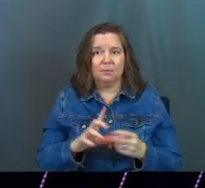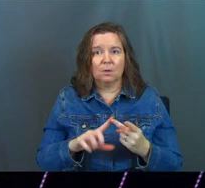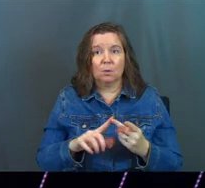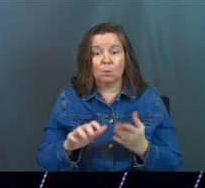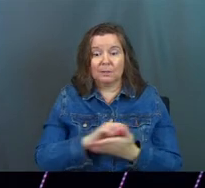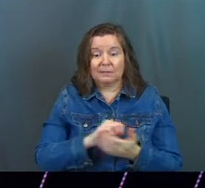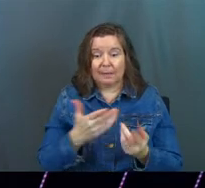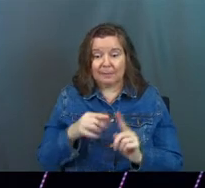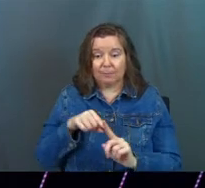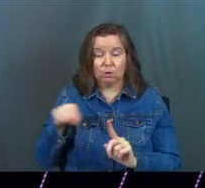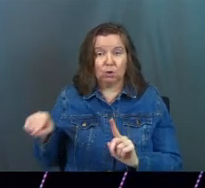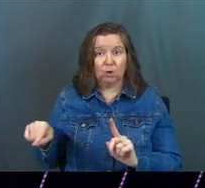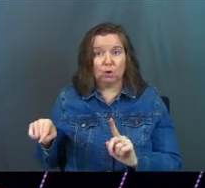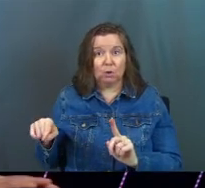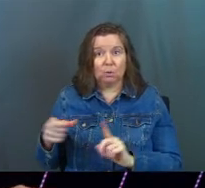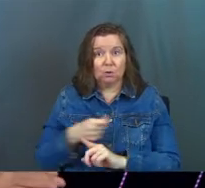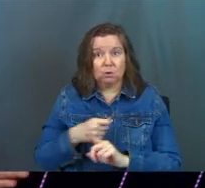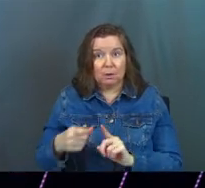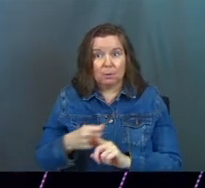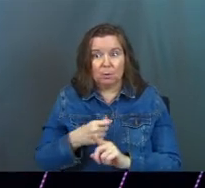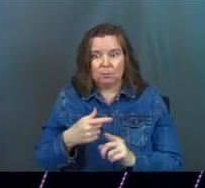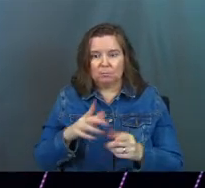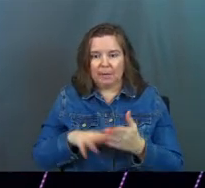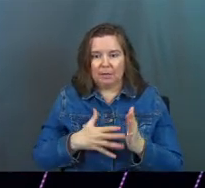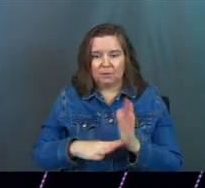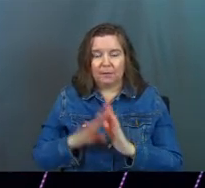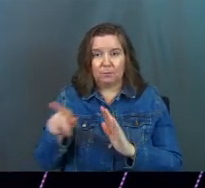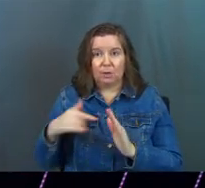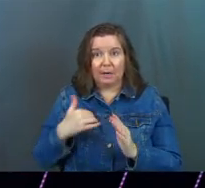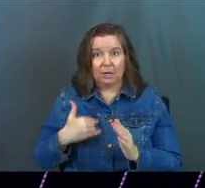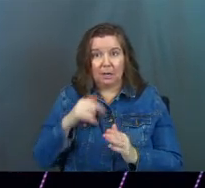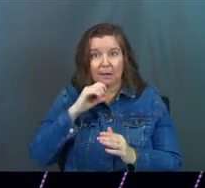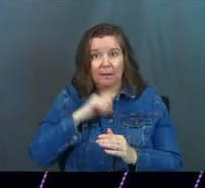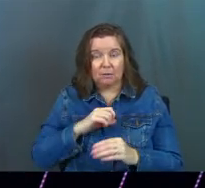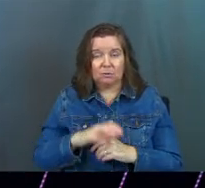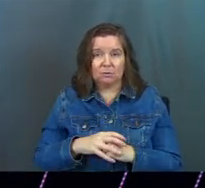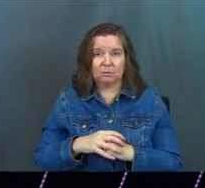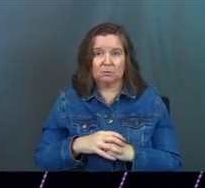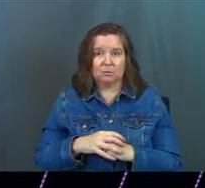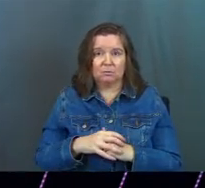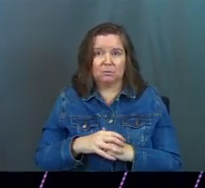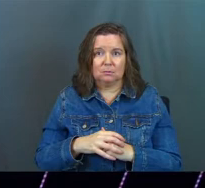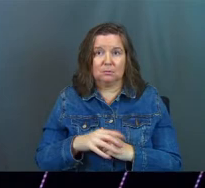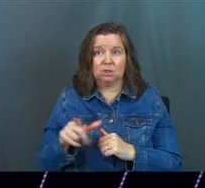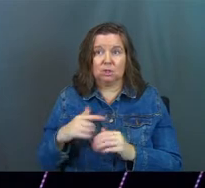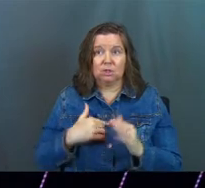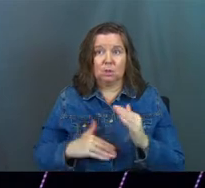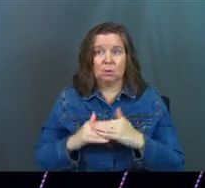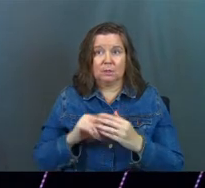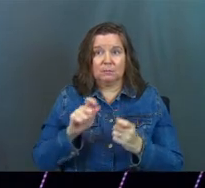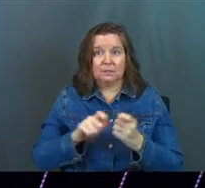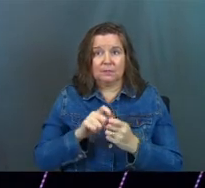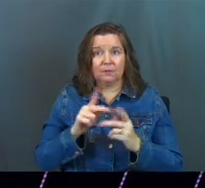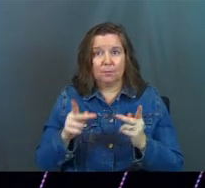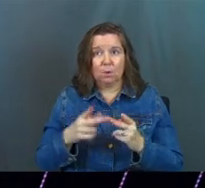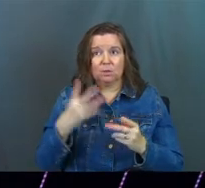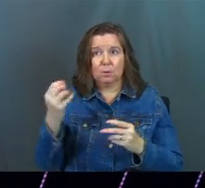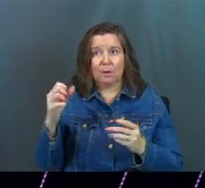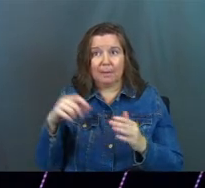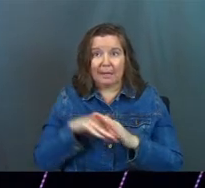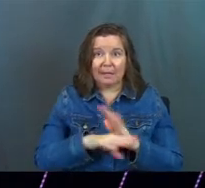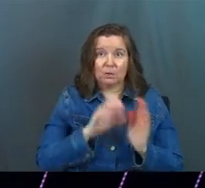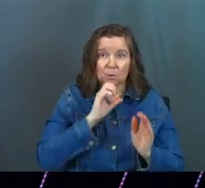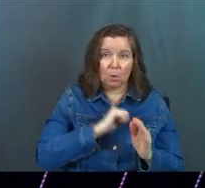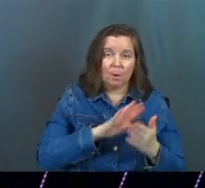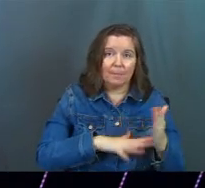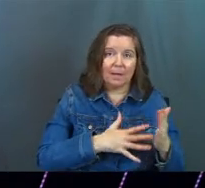Was damage done to her? Were patterns developed in her at a young age? Did she reach a certain point and she went back